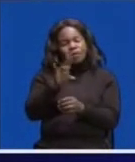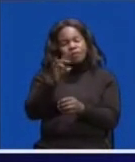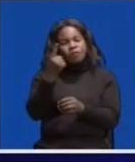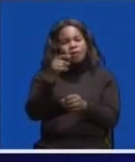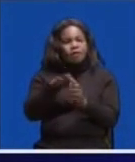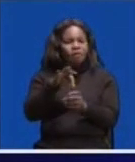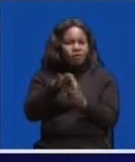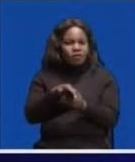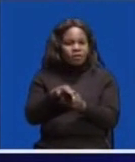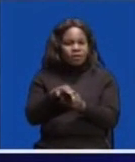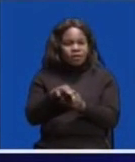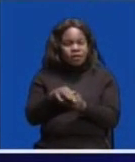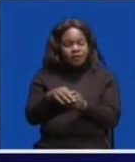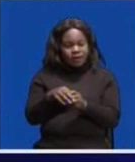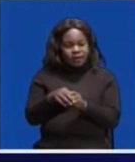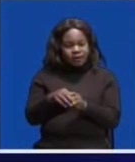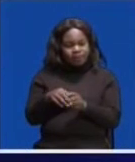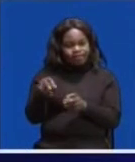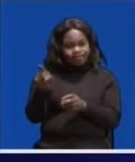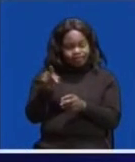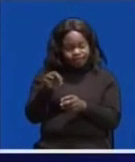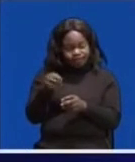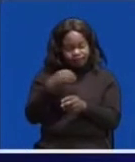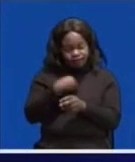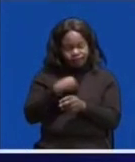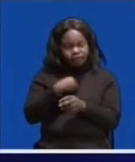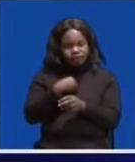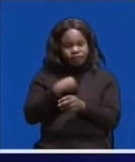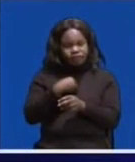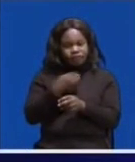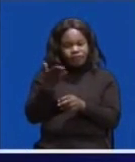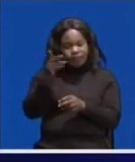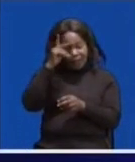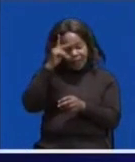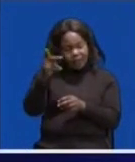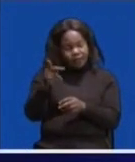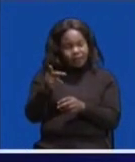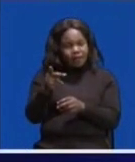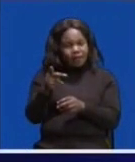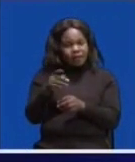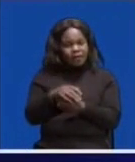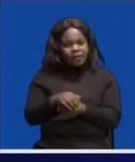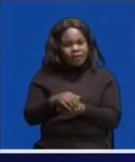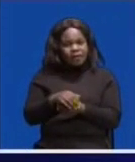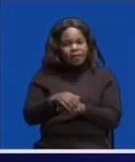votes. And the ruling party has retained the Luwa ward seat in Ketwe. PF's Julius Kaunda polled